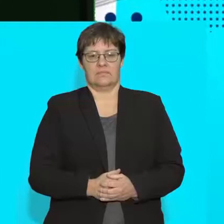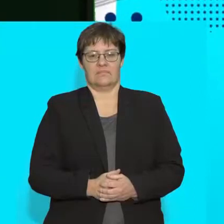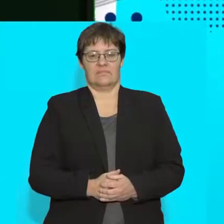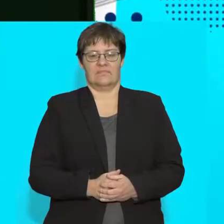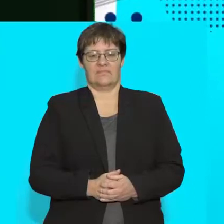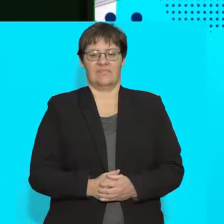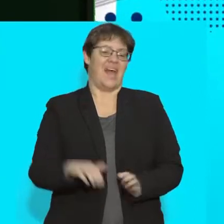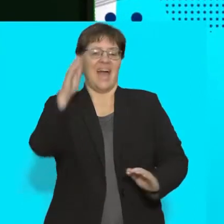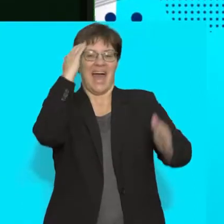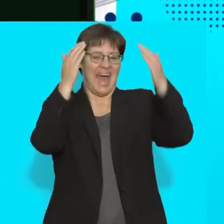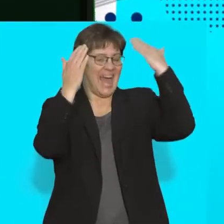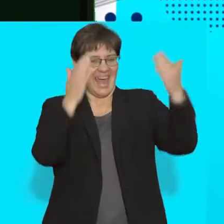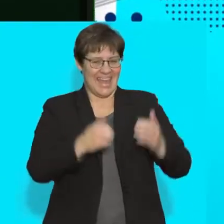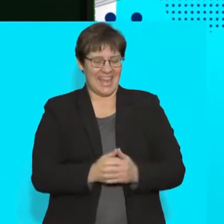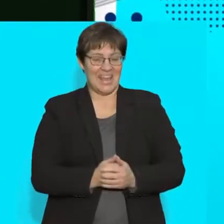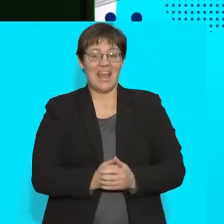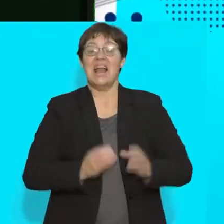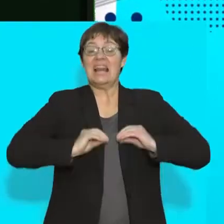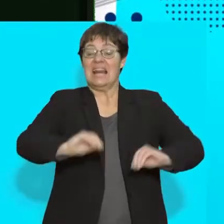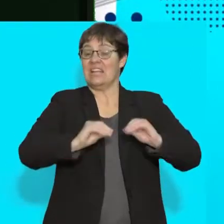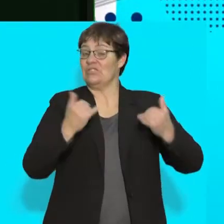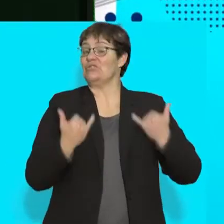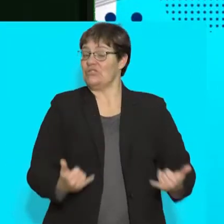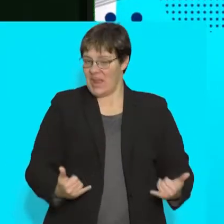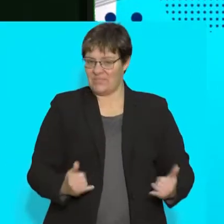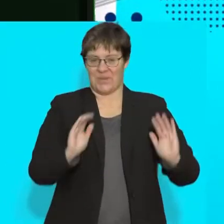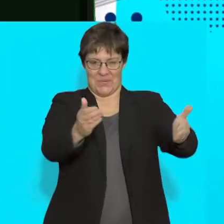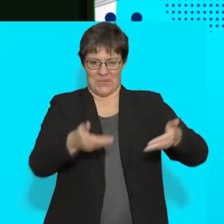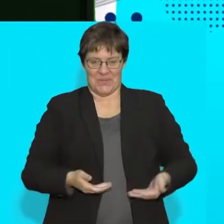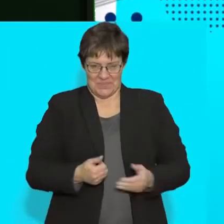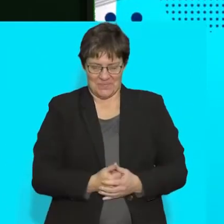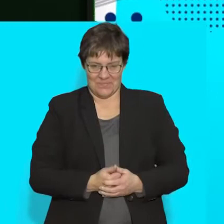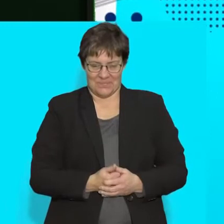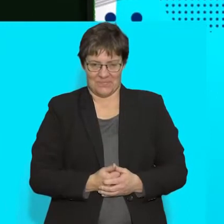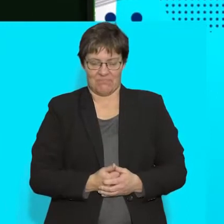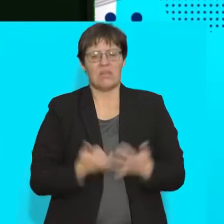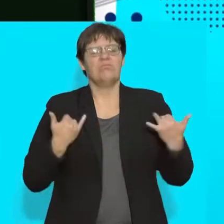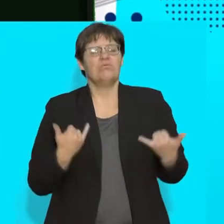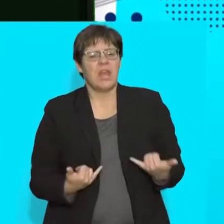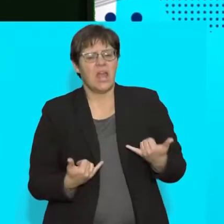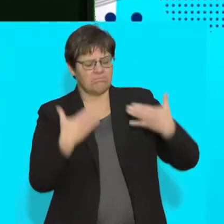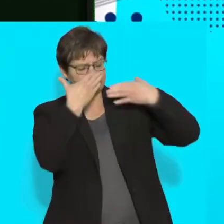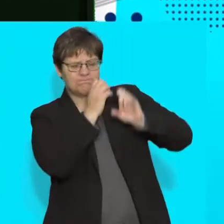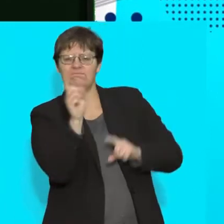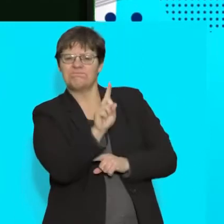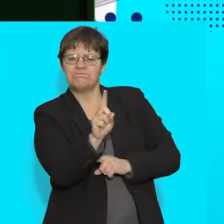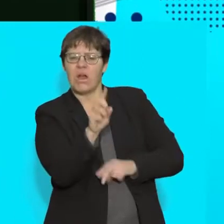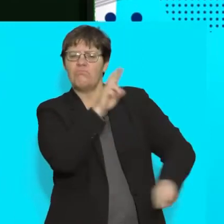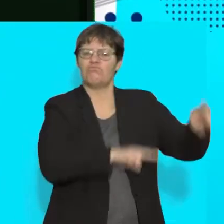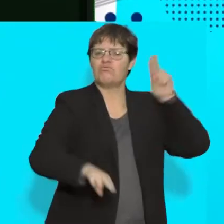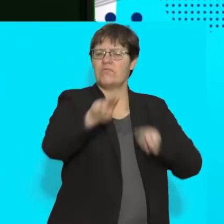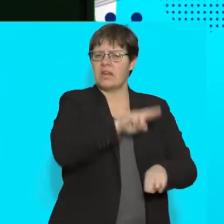Hi guys, welcome to our lesson for today. So today we're going to be looking at revising Euclidean geometry,